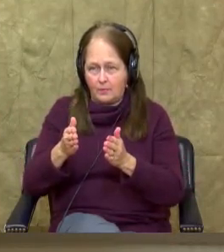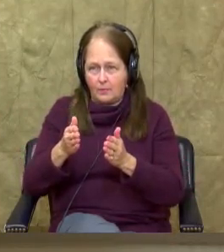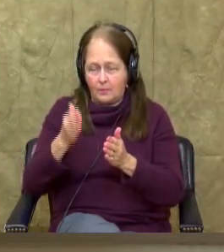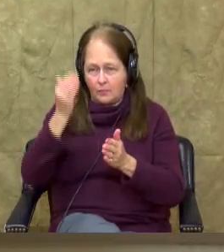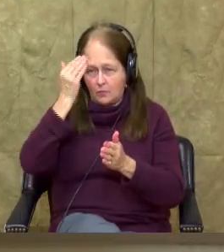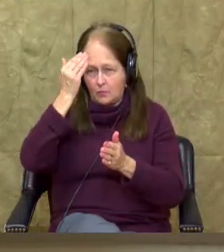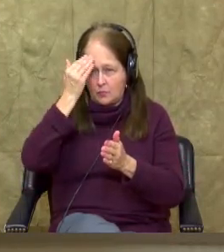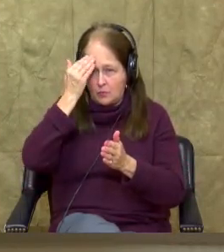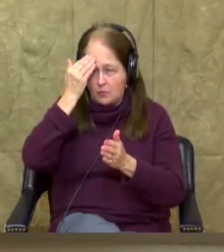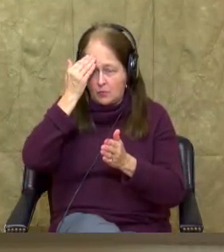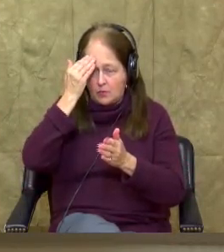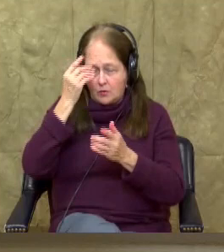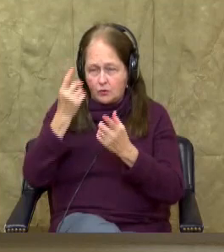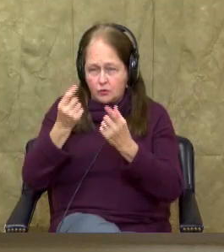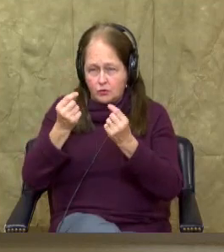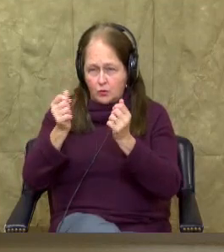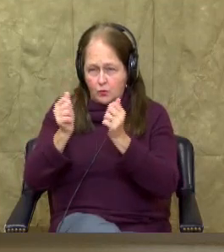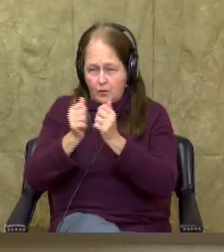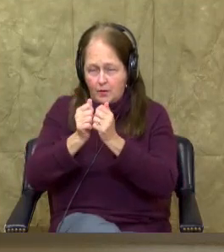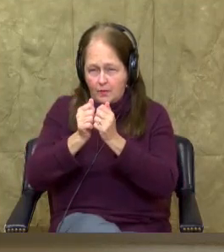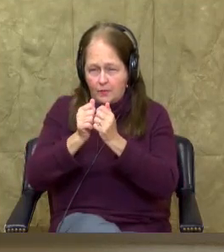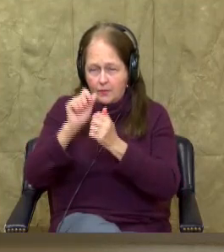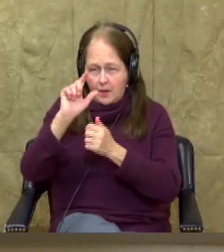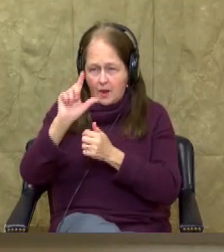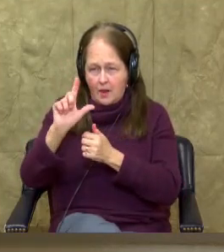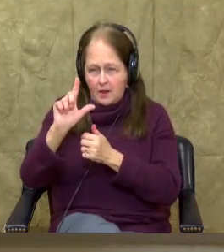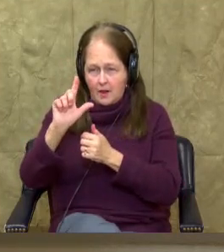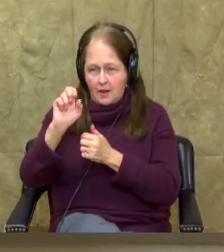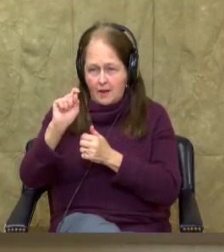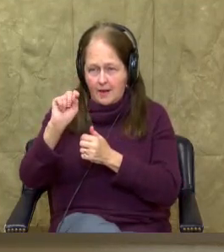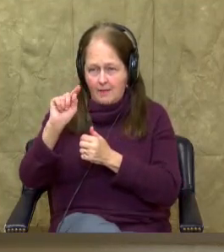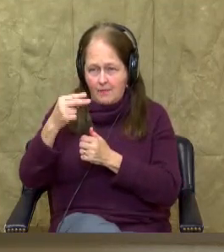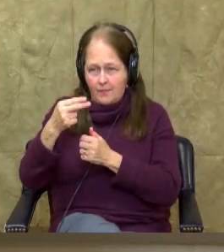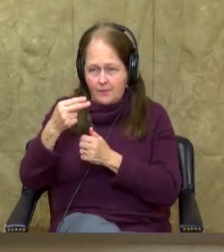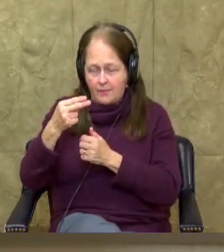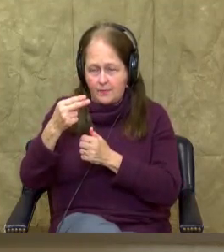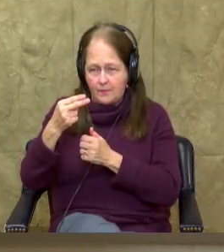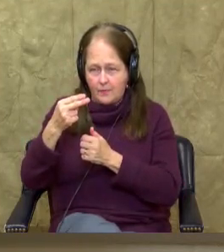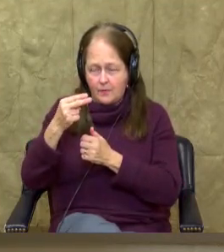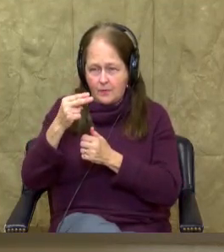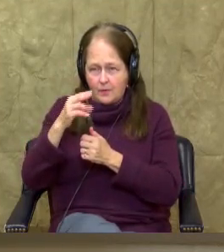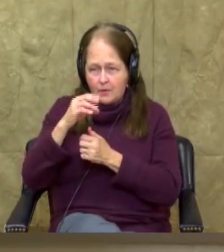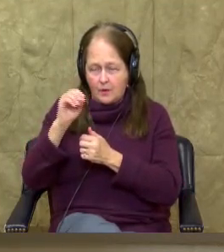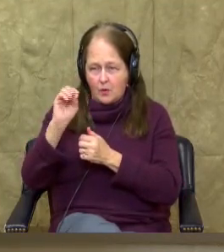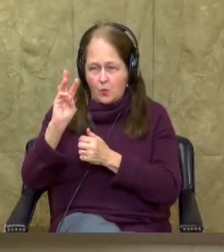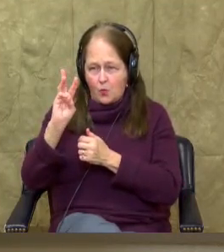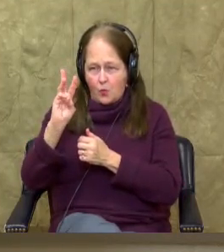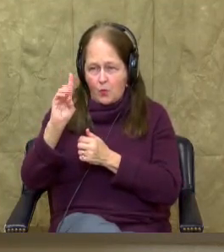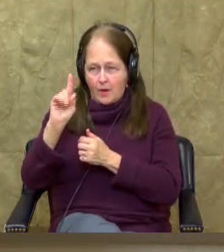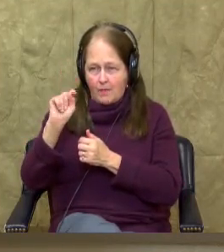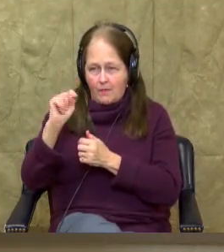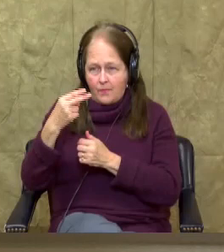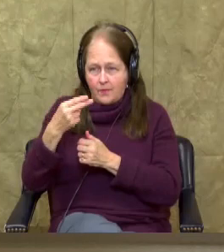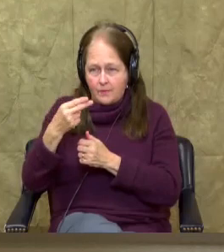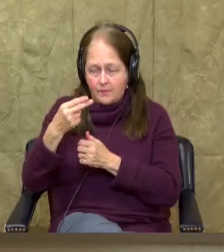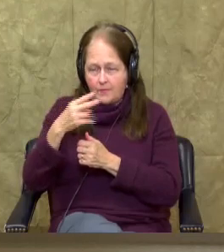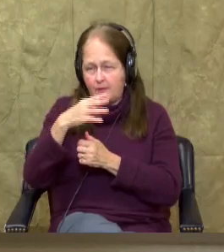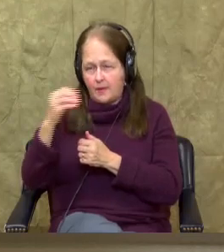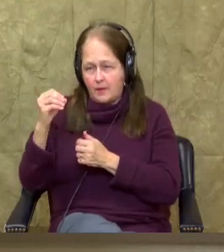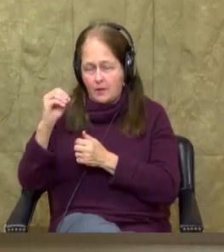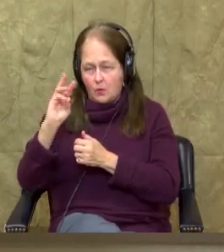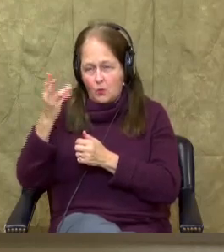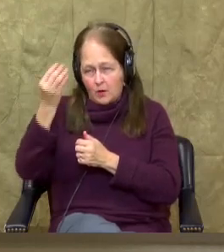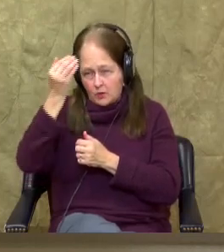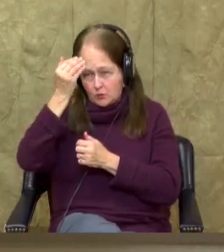Well, we know it has something to do with the length, and we know it has something to do with the width, and we know it